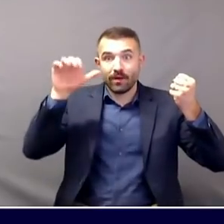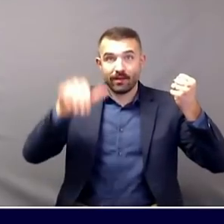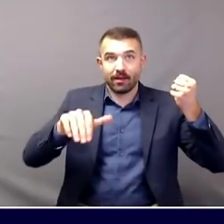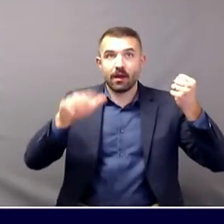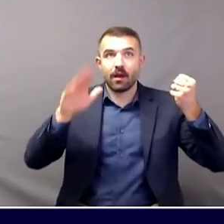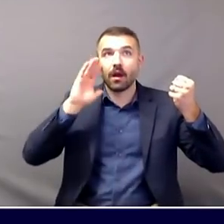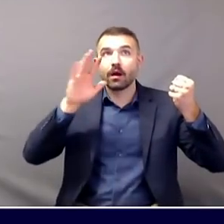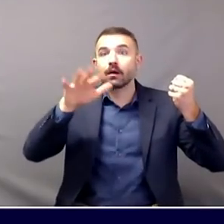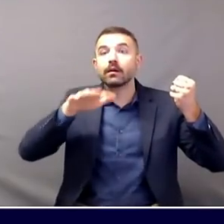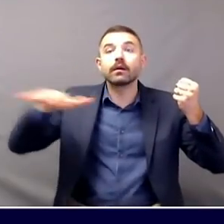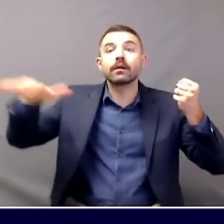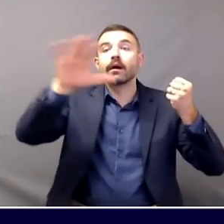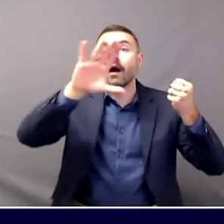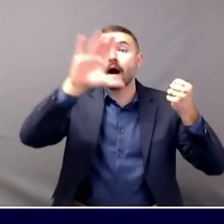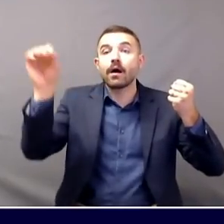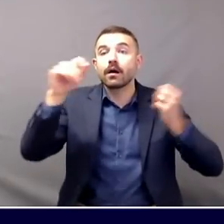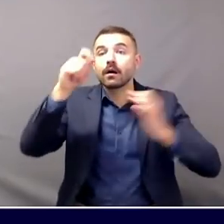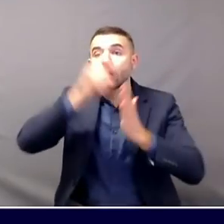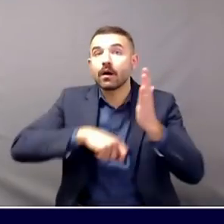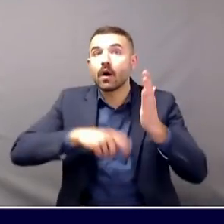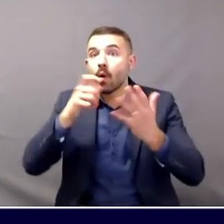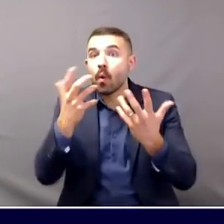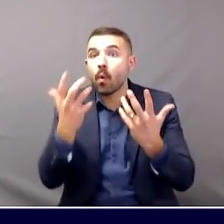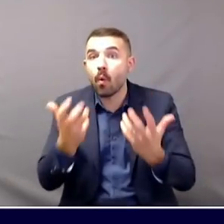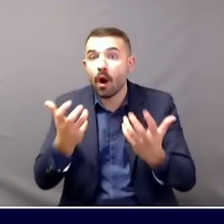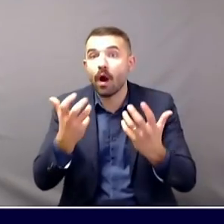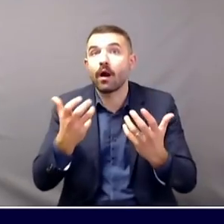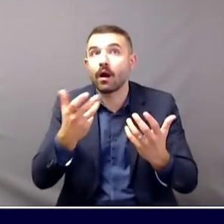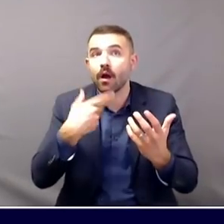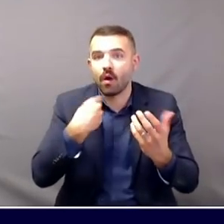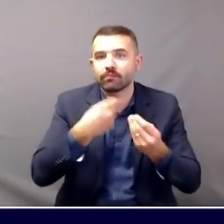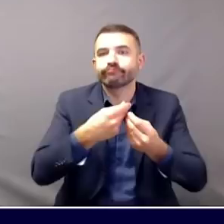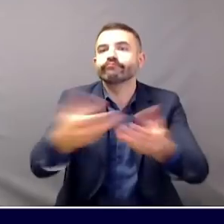settings, and other settings where access to testing is otherwise limited.